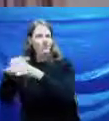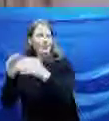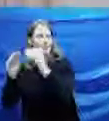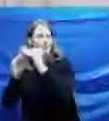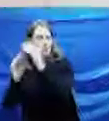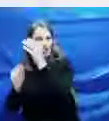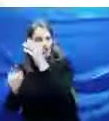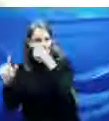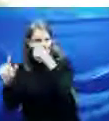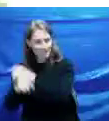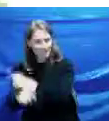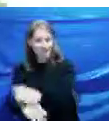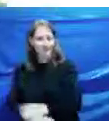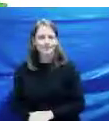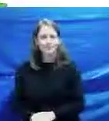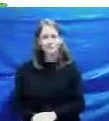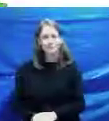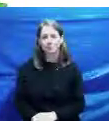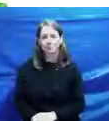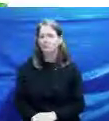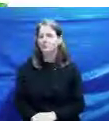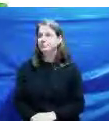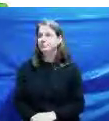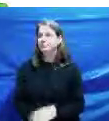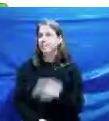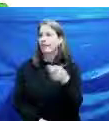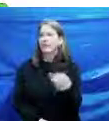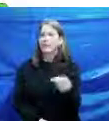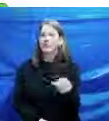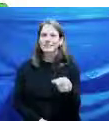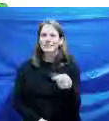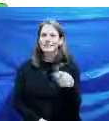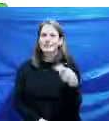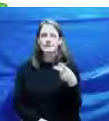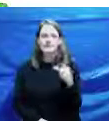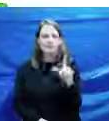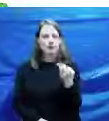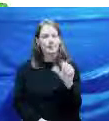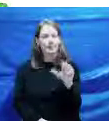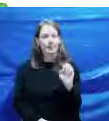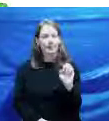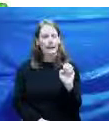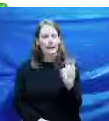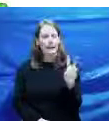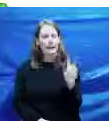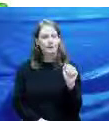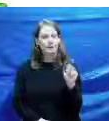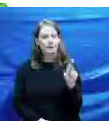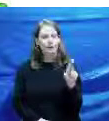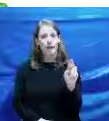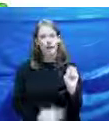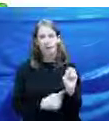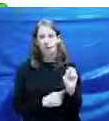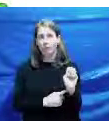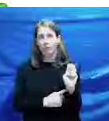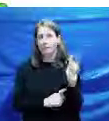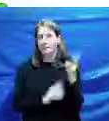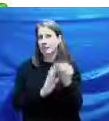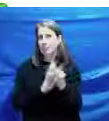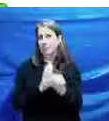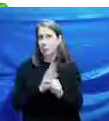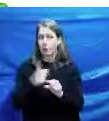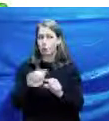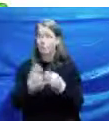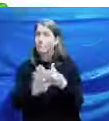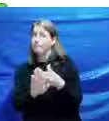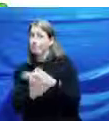show descriptions. This is a place value problem, second grade, pre-Common Core, where